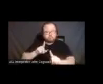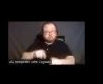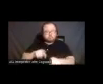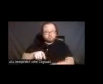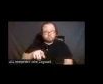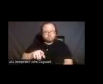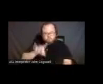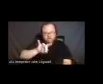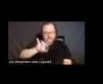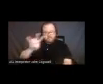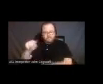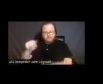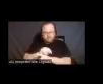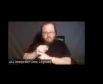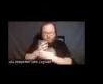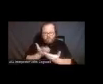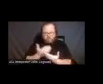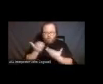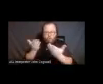that were offered.